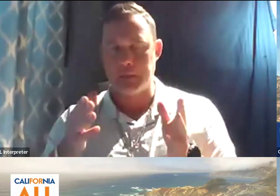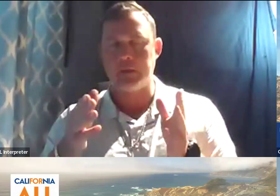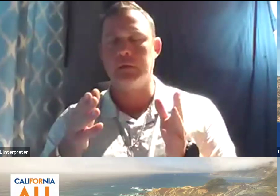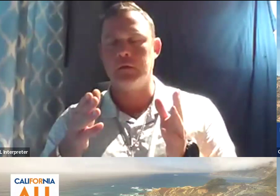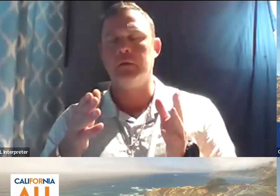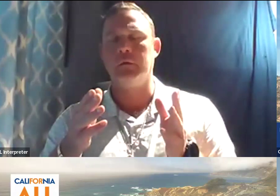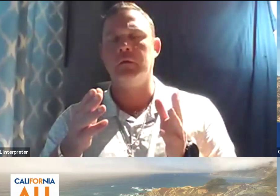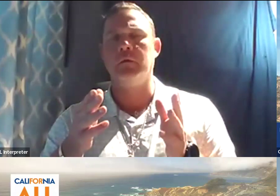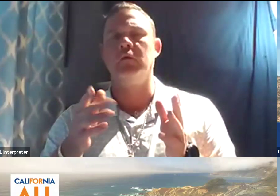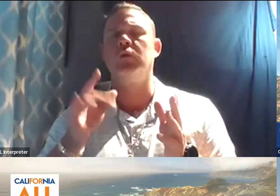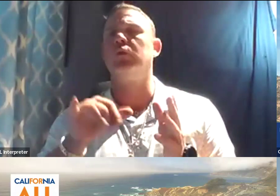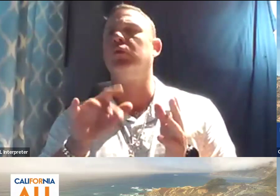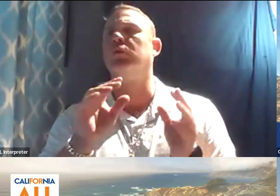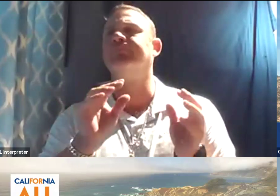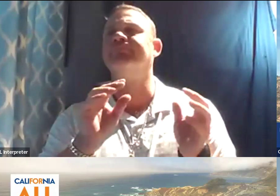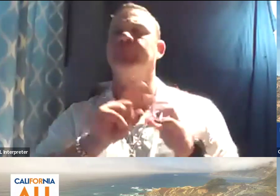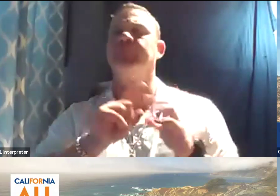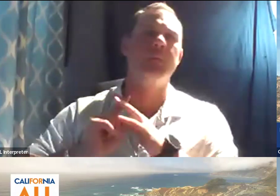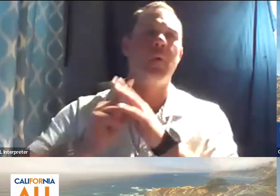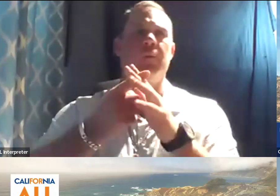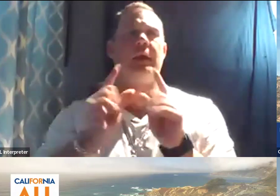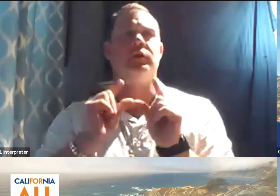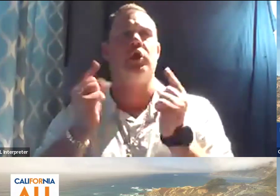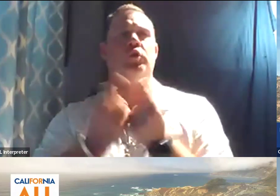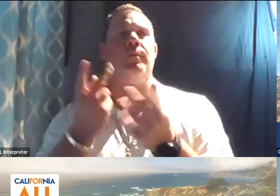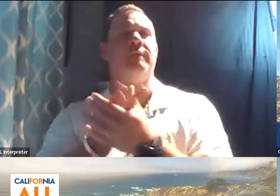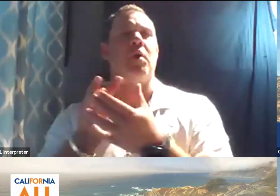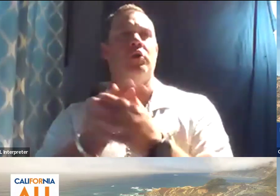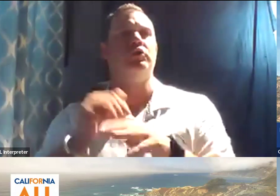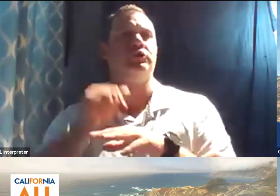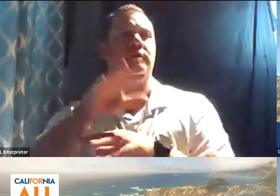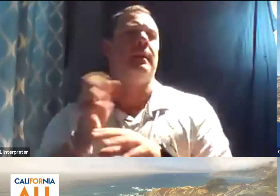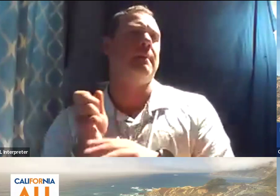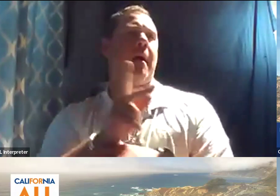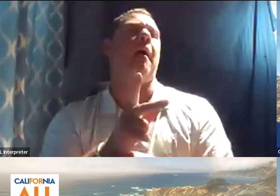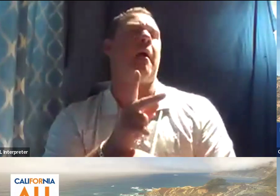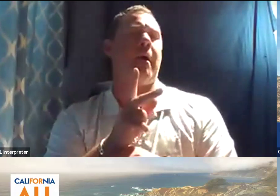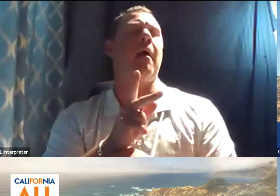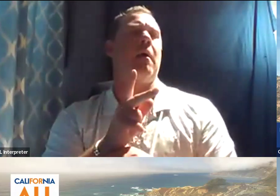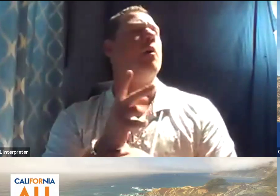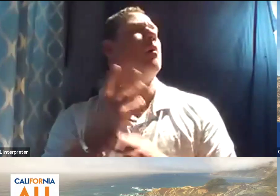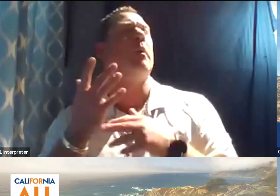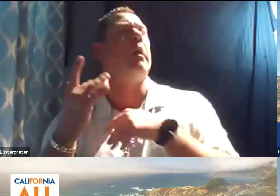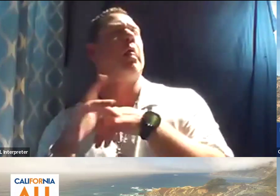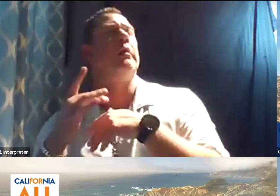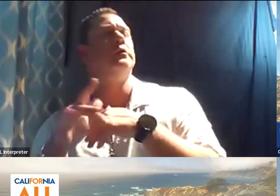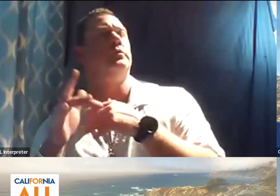to mobilize a group of partners to submit back to you? Like, what eligible entity would that